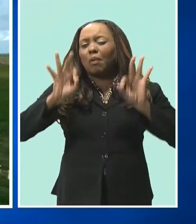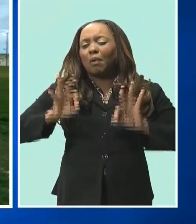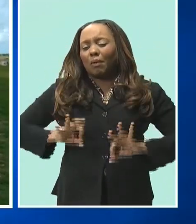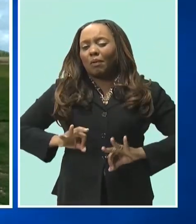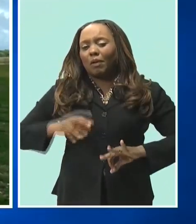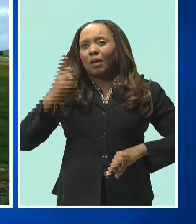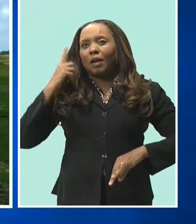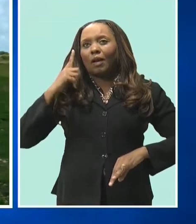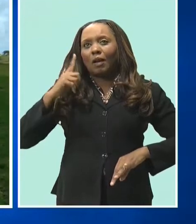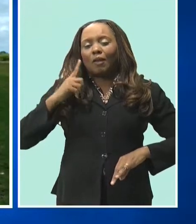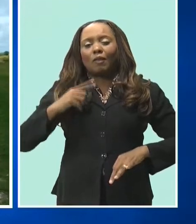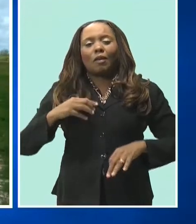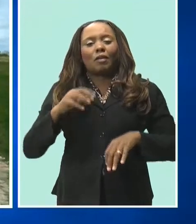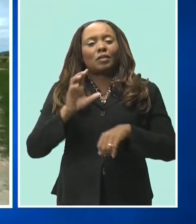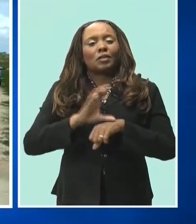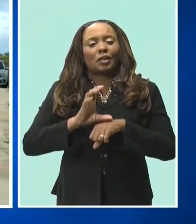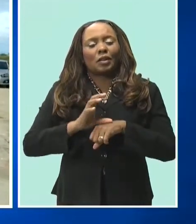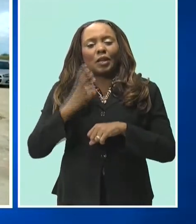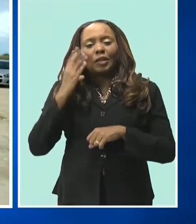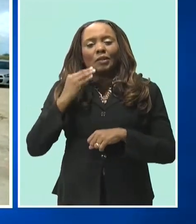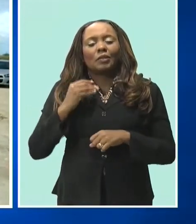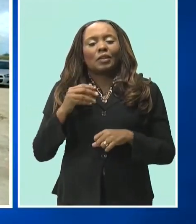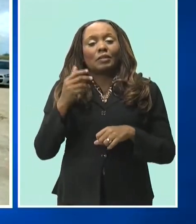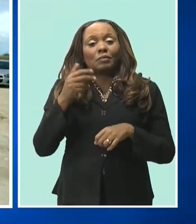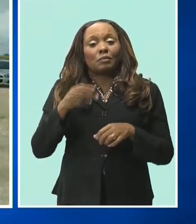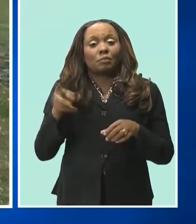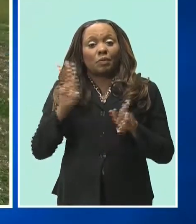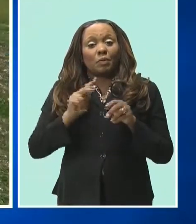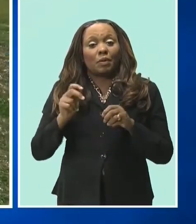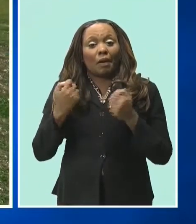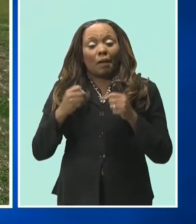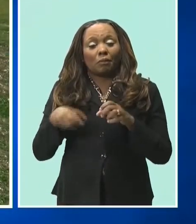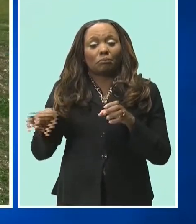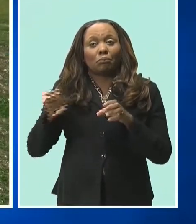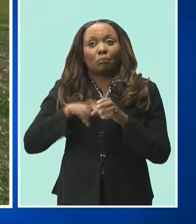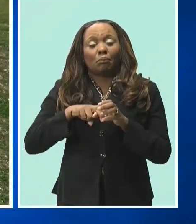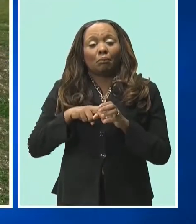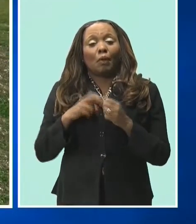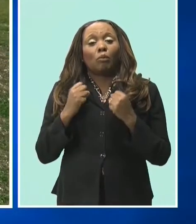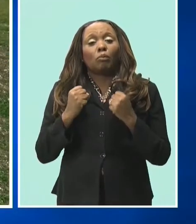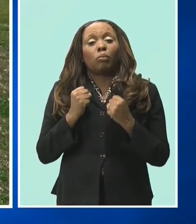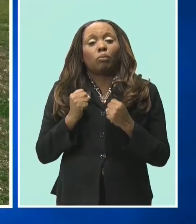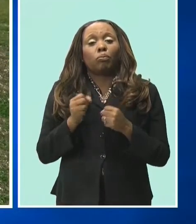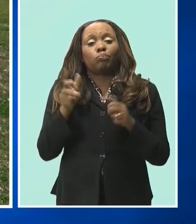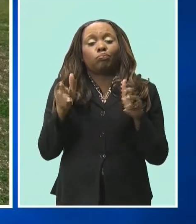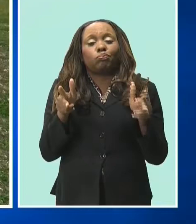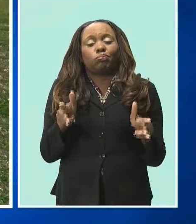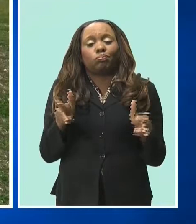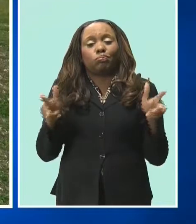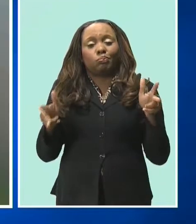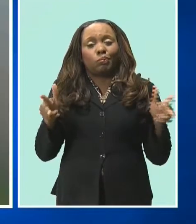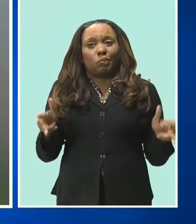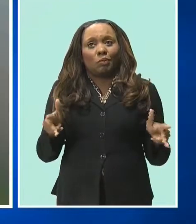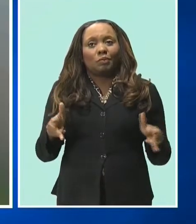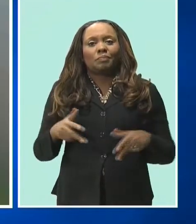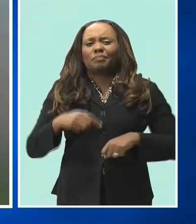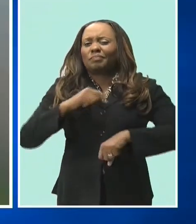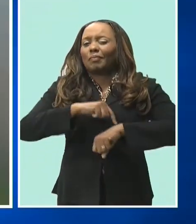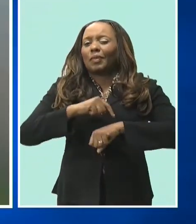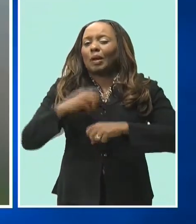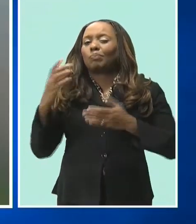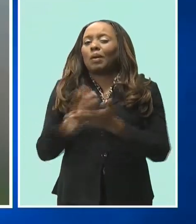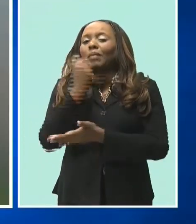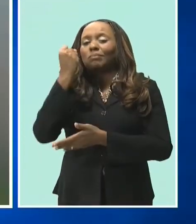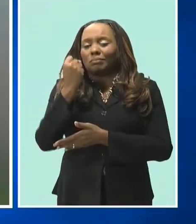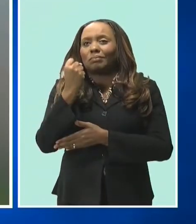the novel drive-in church experience that Pastor Simmons and those closest to him envisaged. According to him, the timing was opportune